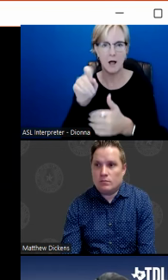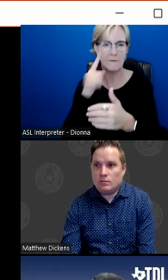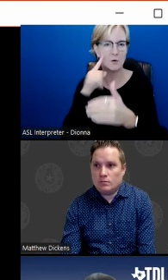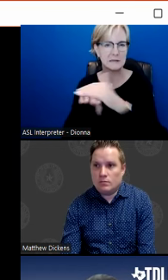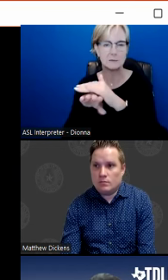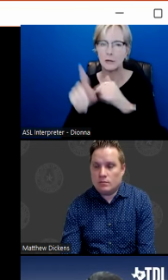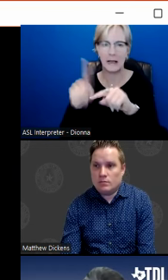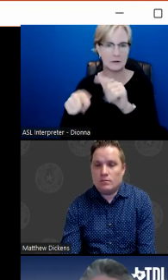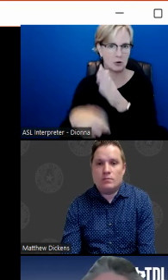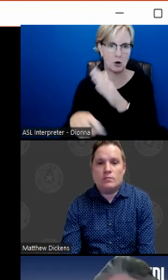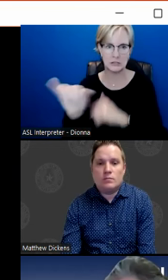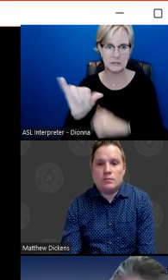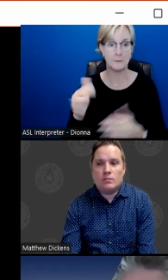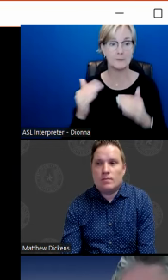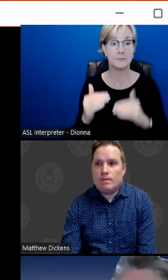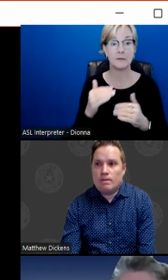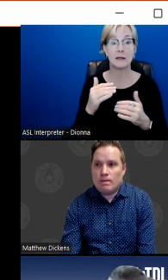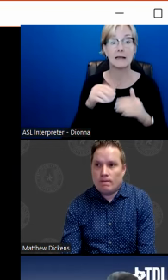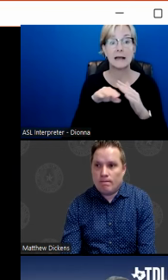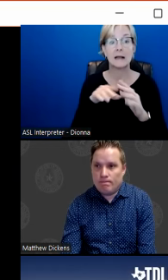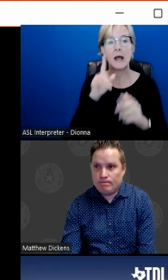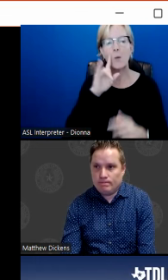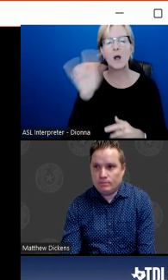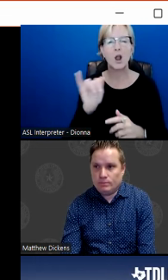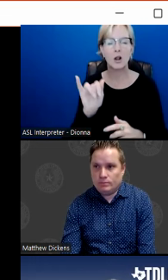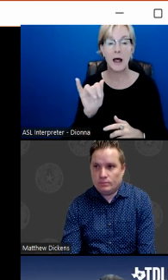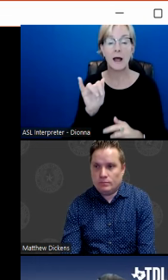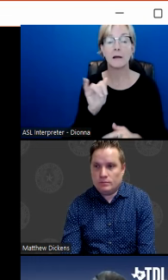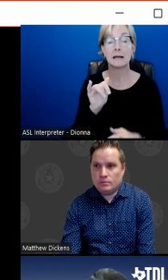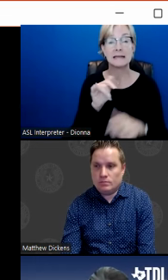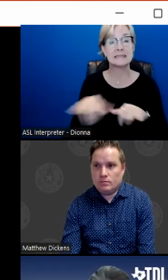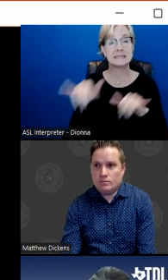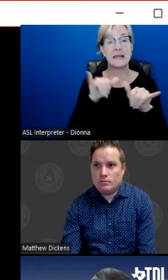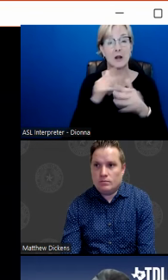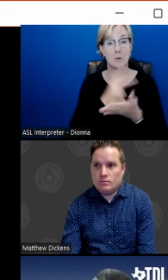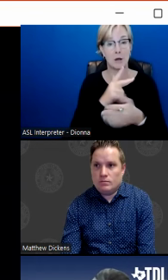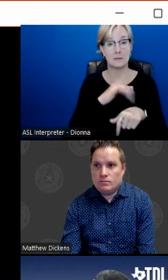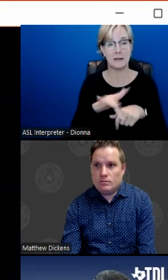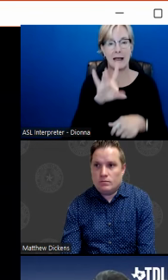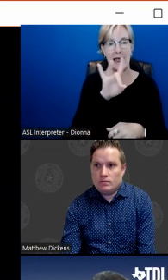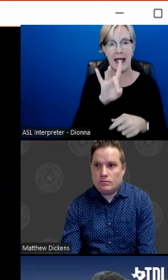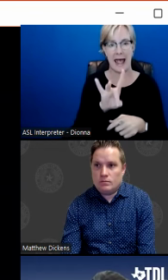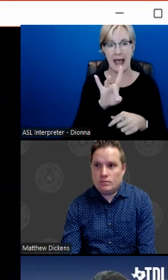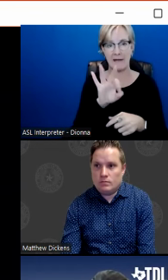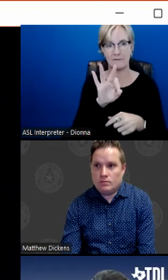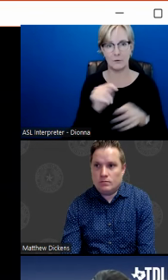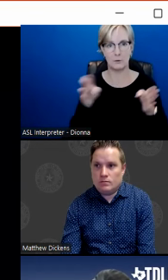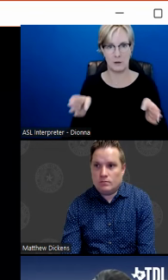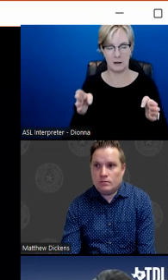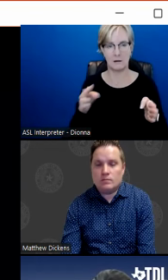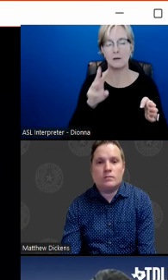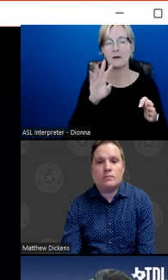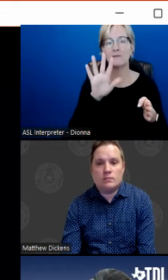Now to the dirt of what accessible parking spaces look like. A standard parking space is 8 foot wide with a 5 foot